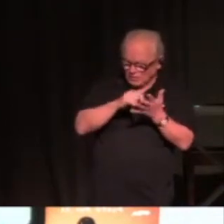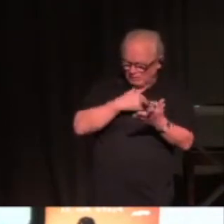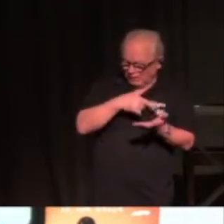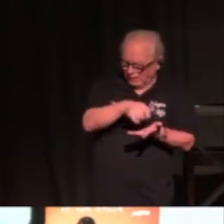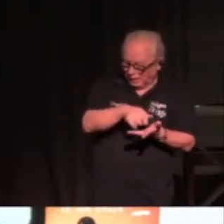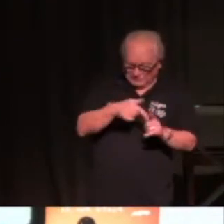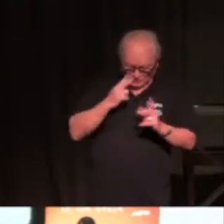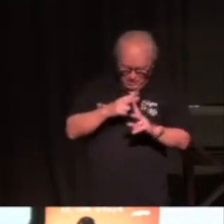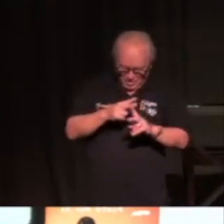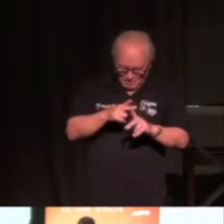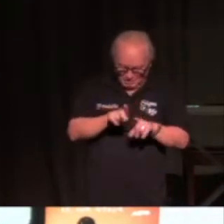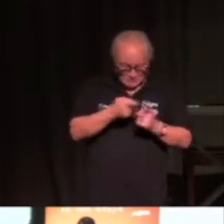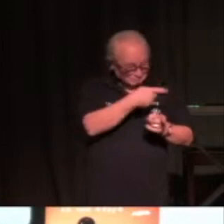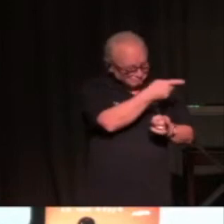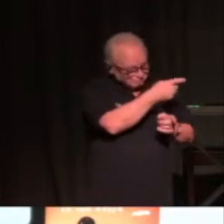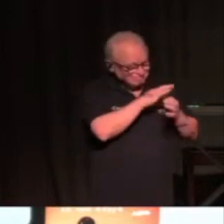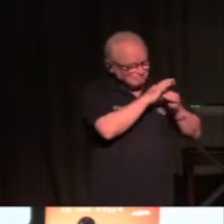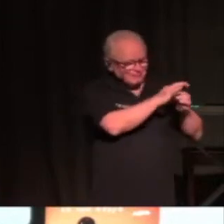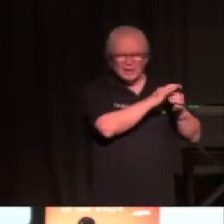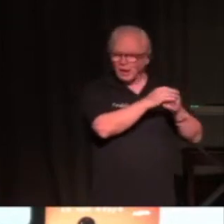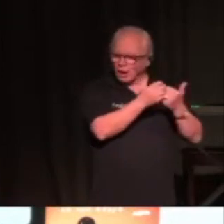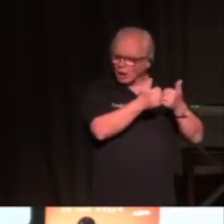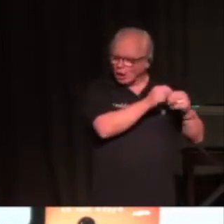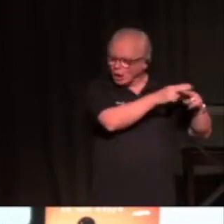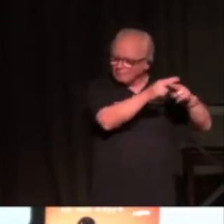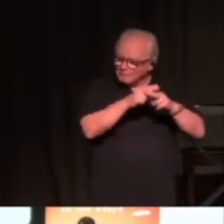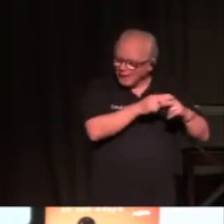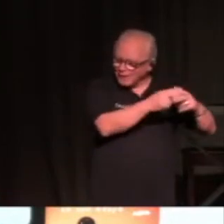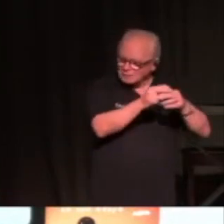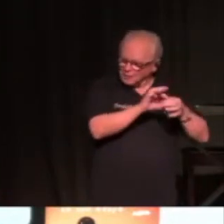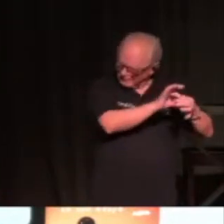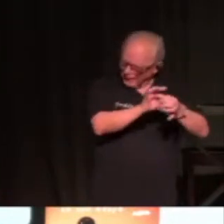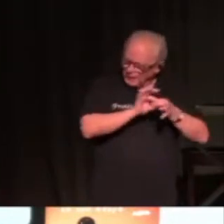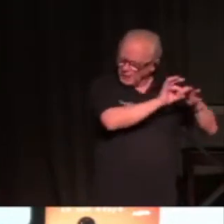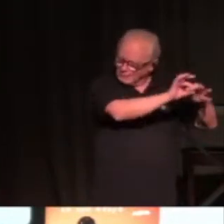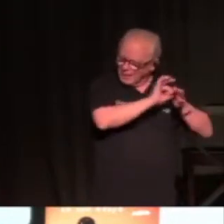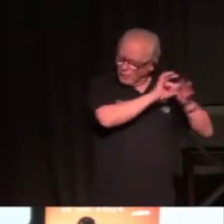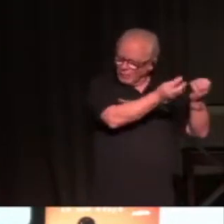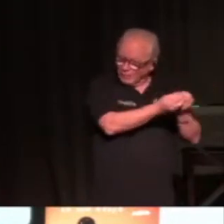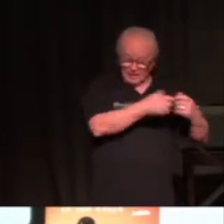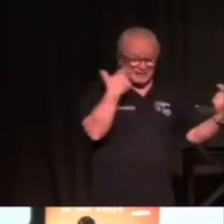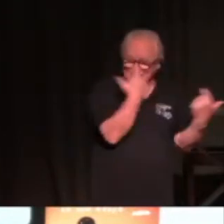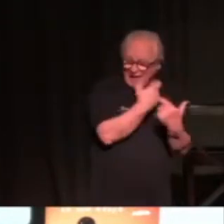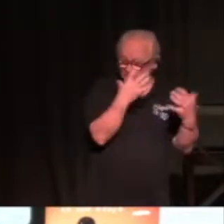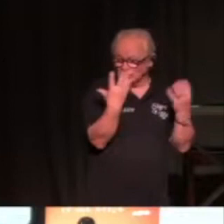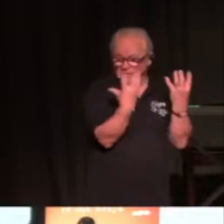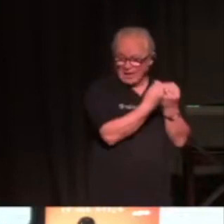The sparkling eyes, the laughter, the fun, the joking around, and the